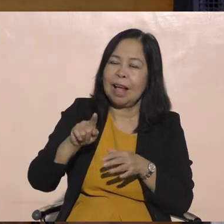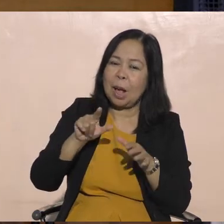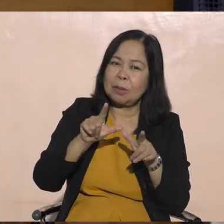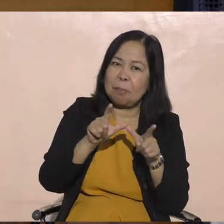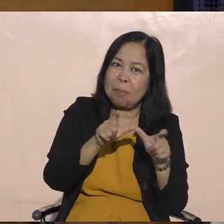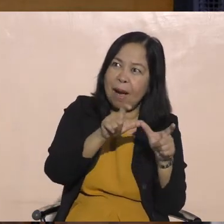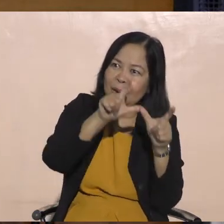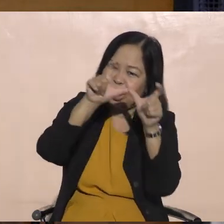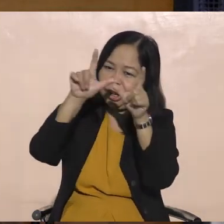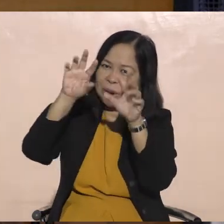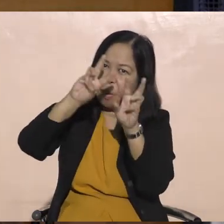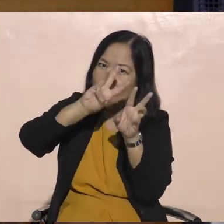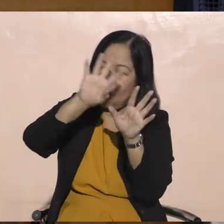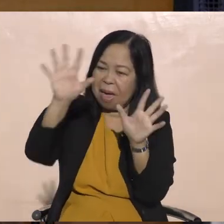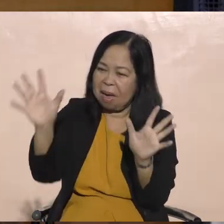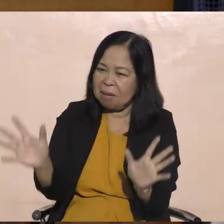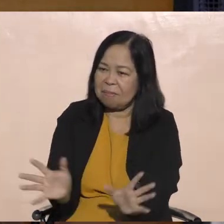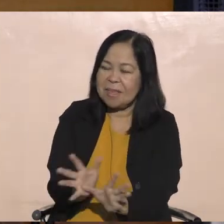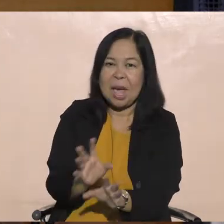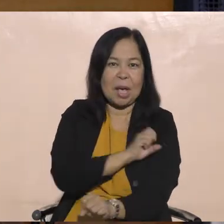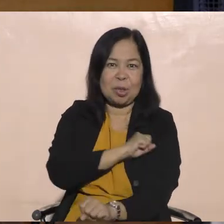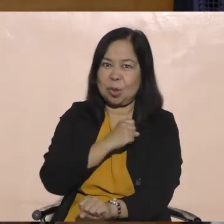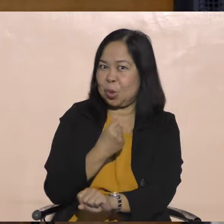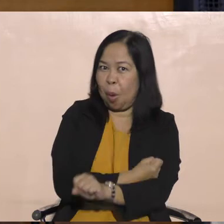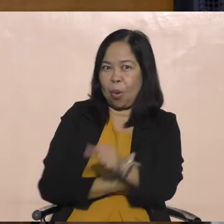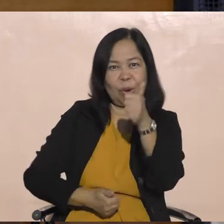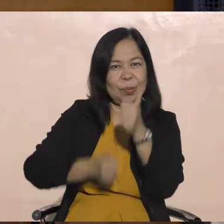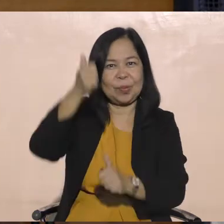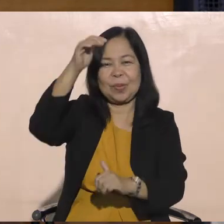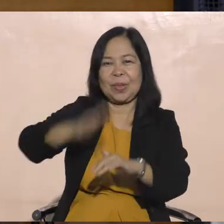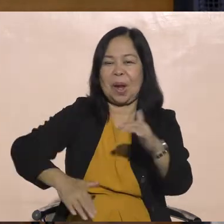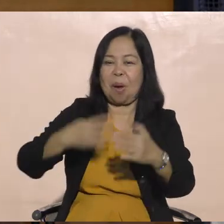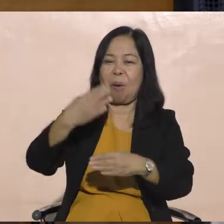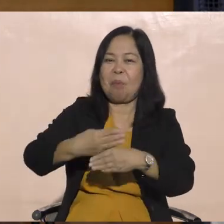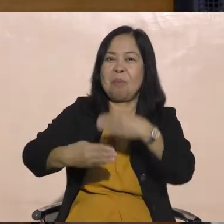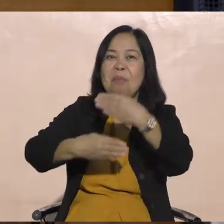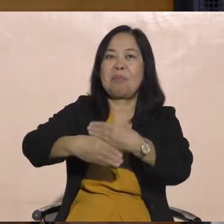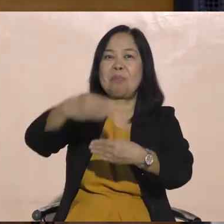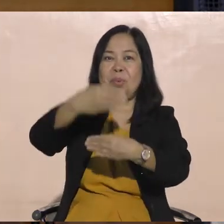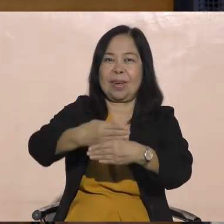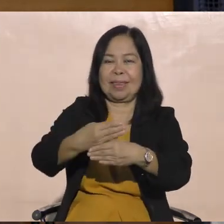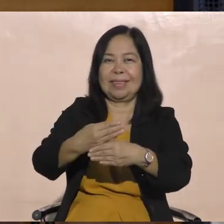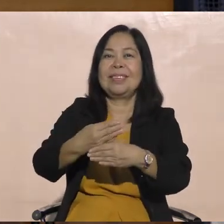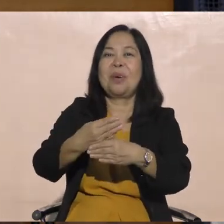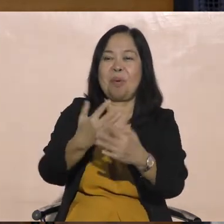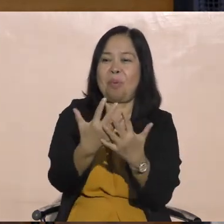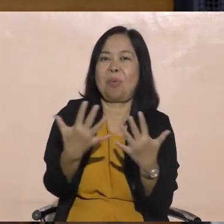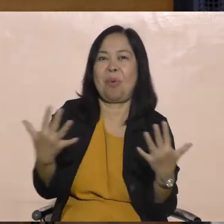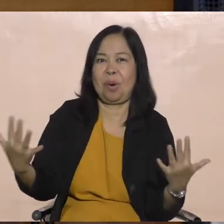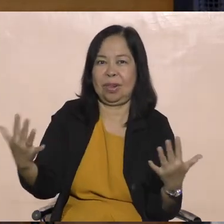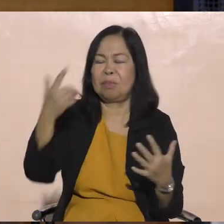that in you a spider web is stronger than a brick wall." Hallelujah. Usahay